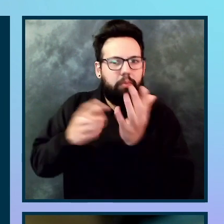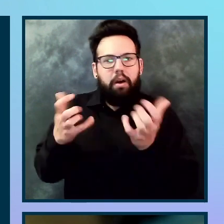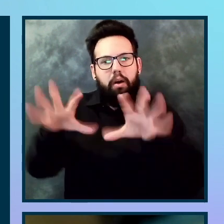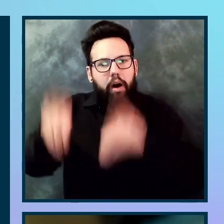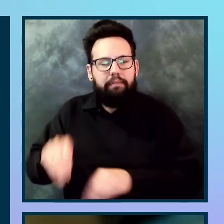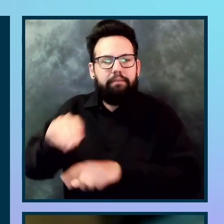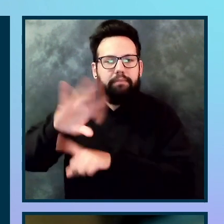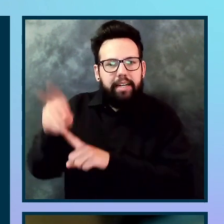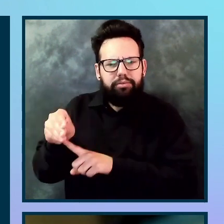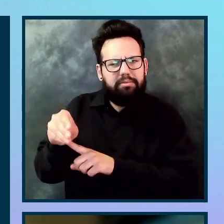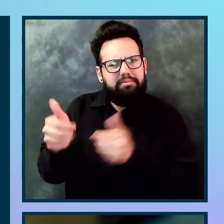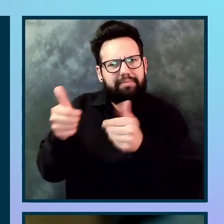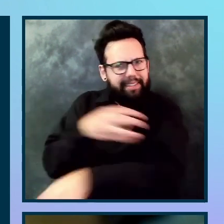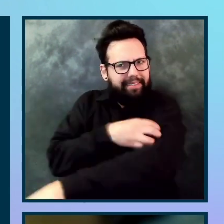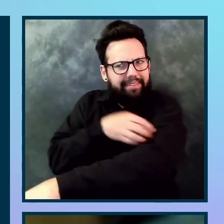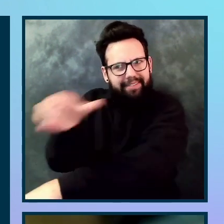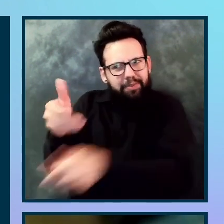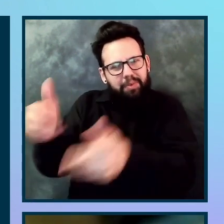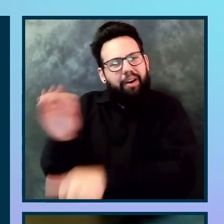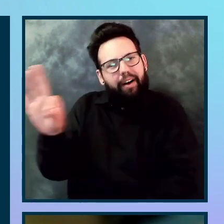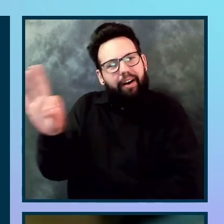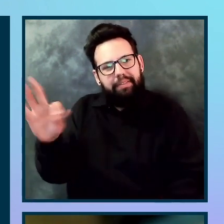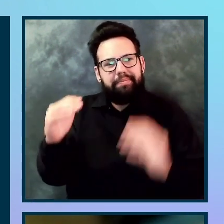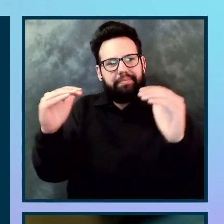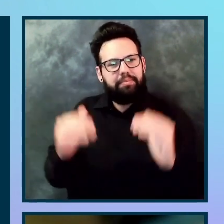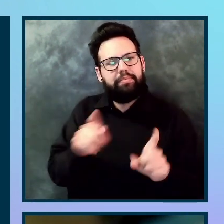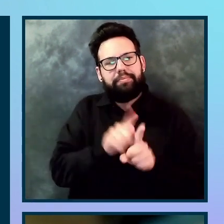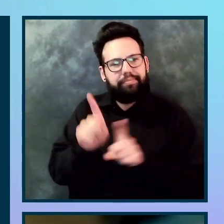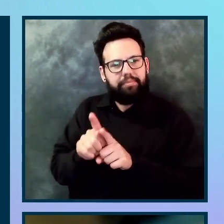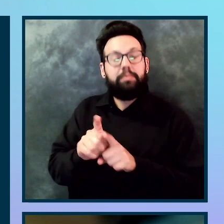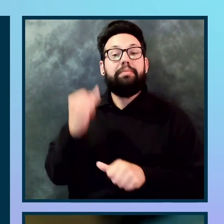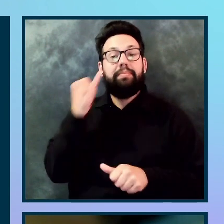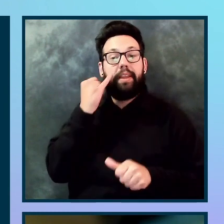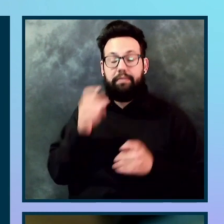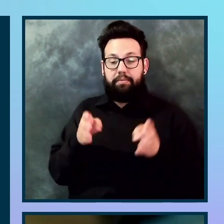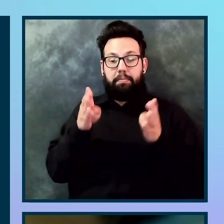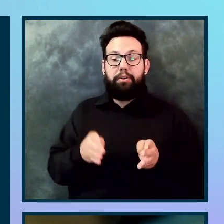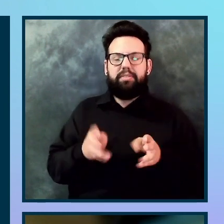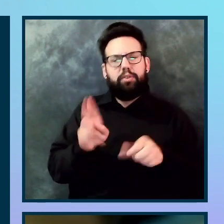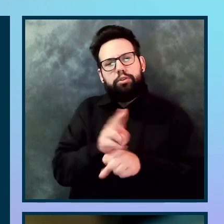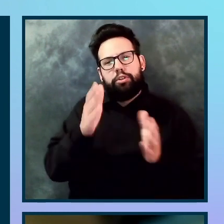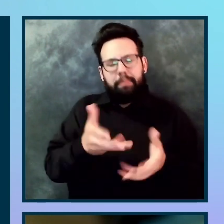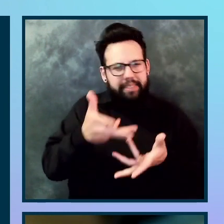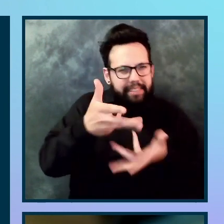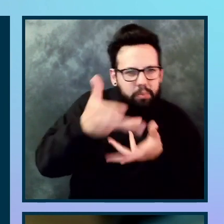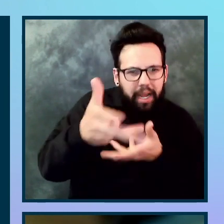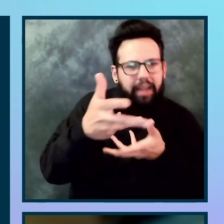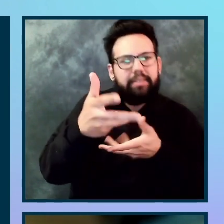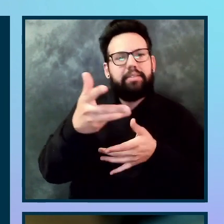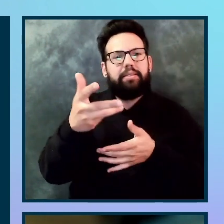noise. We also want to make sure that interactable objects are large enough and that there's a non-visual way to know about